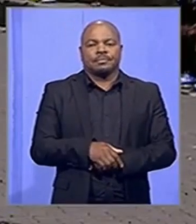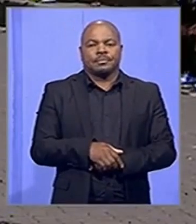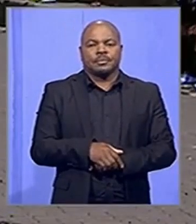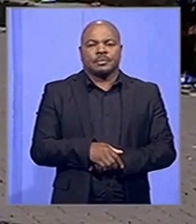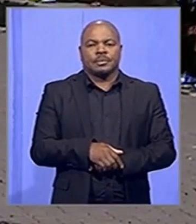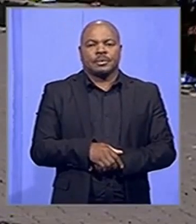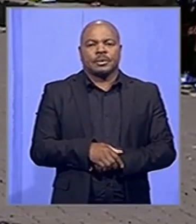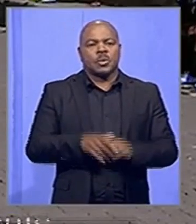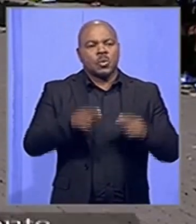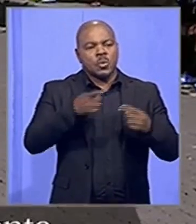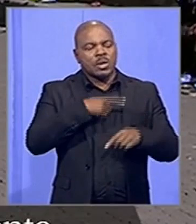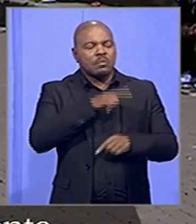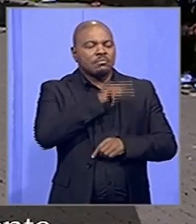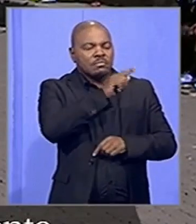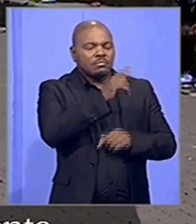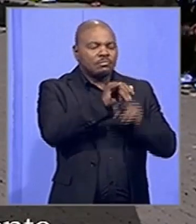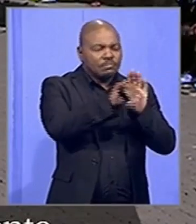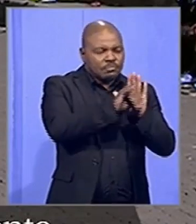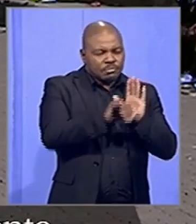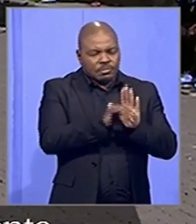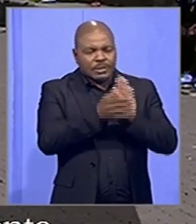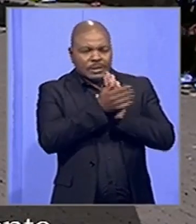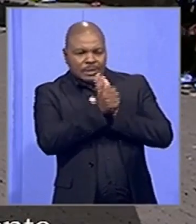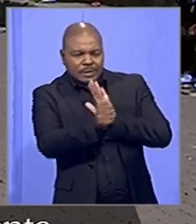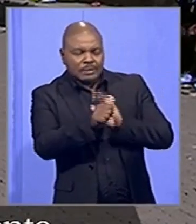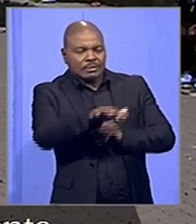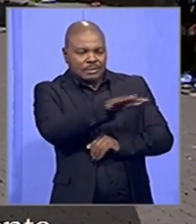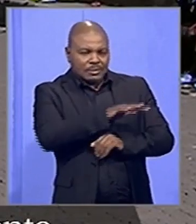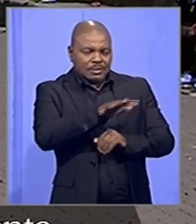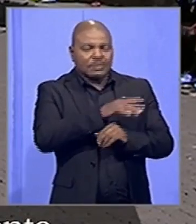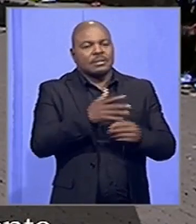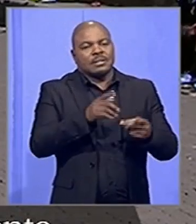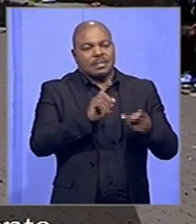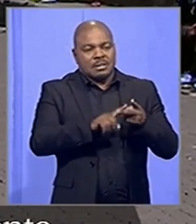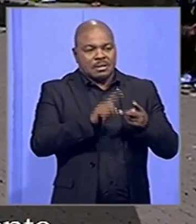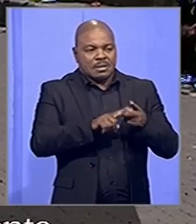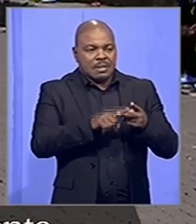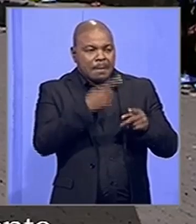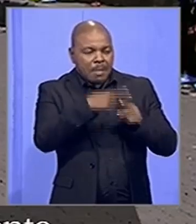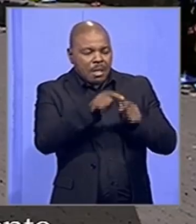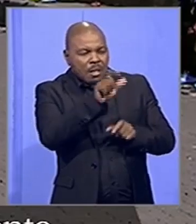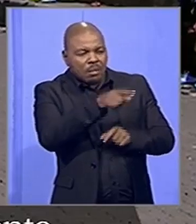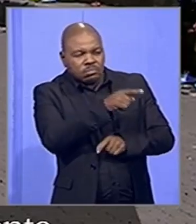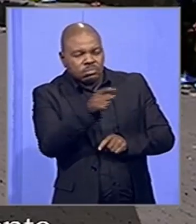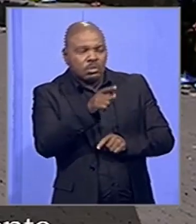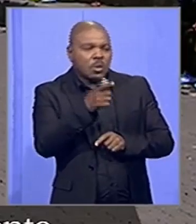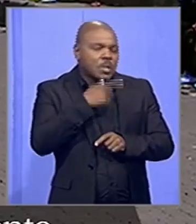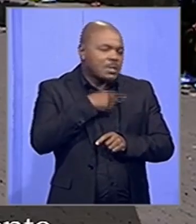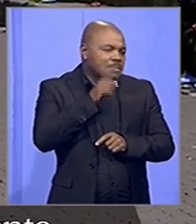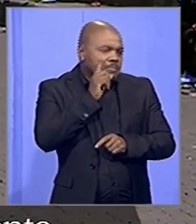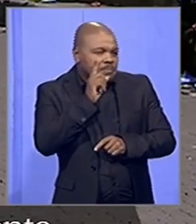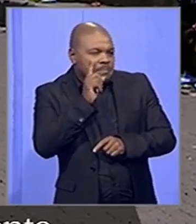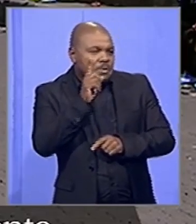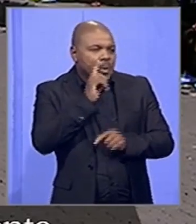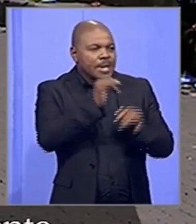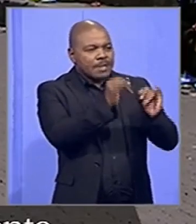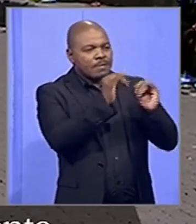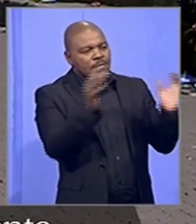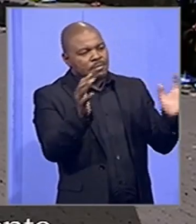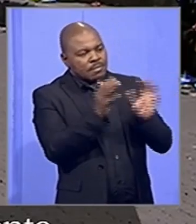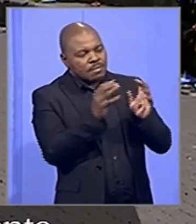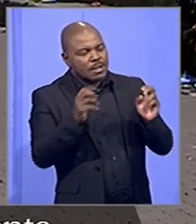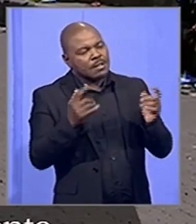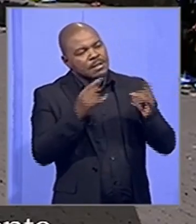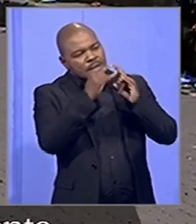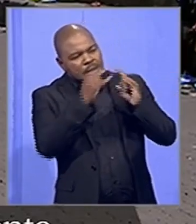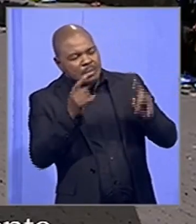in this area, our scout George, and we have some players under control, and we invite them to come to see